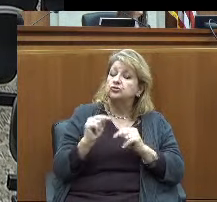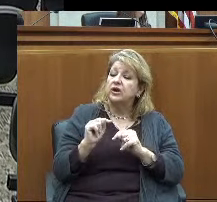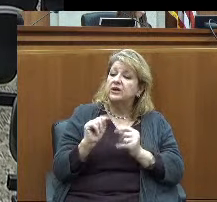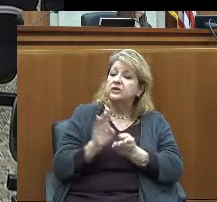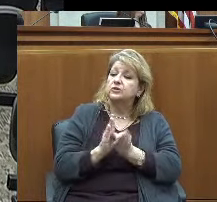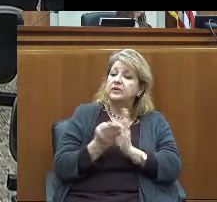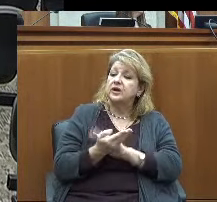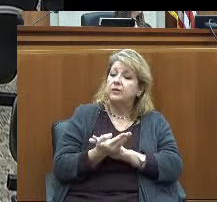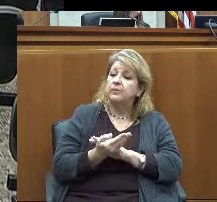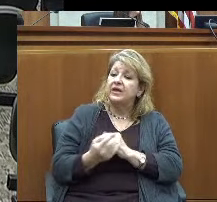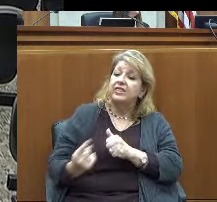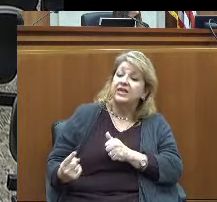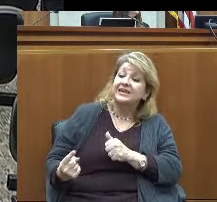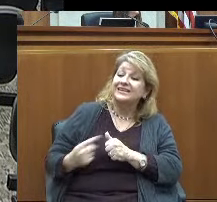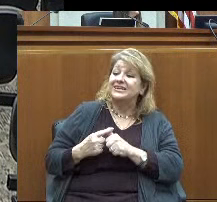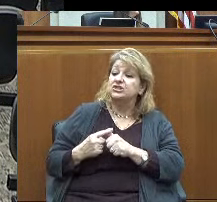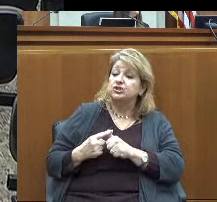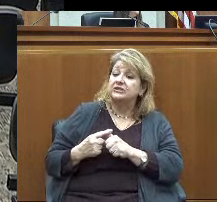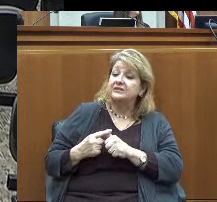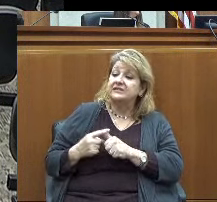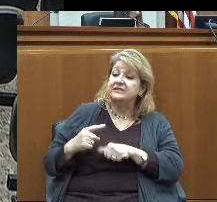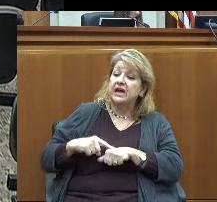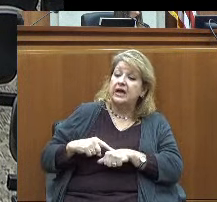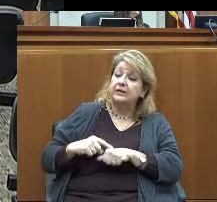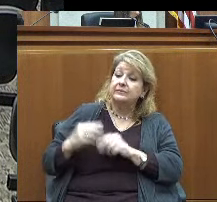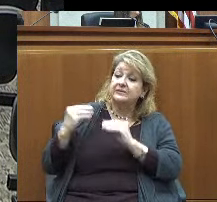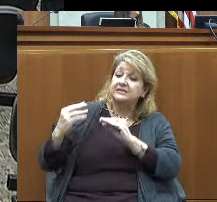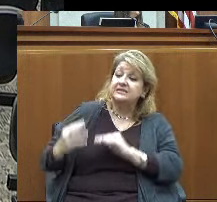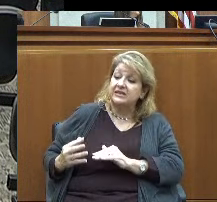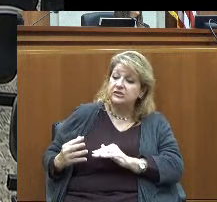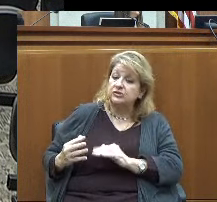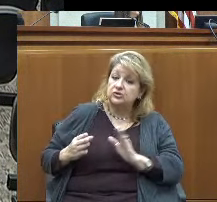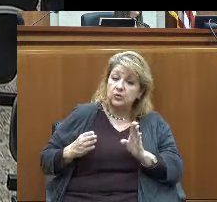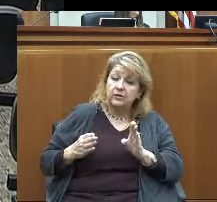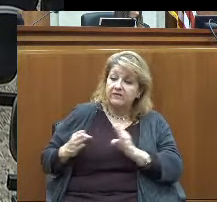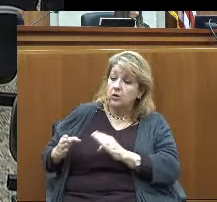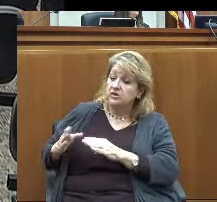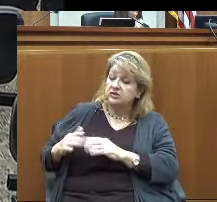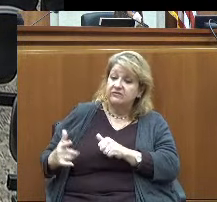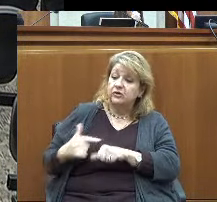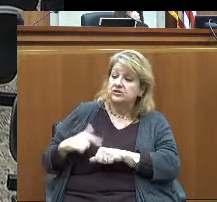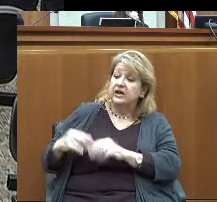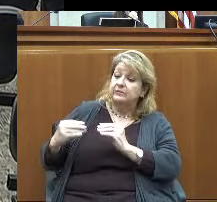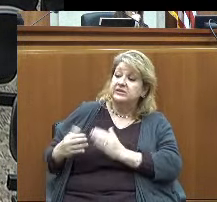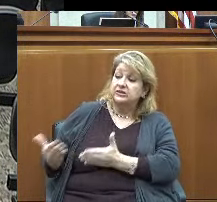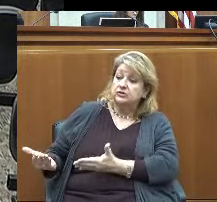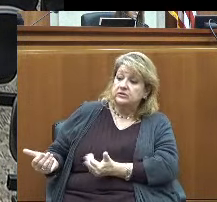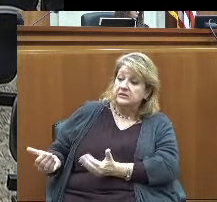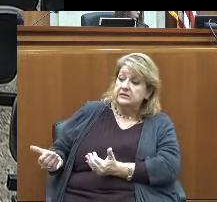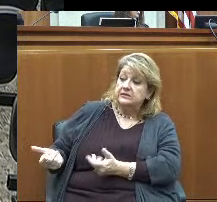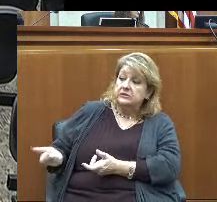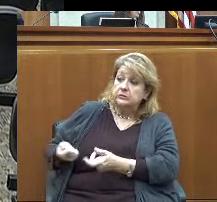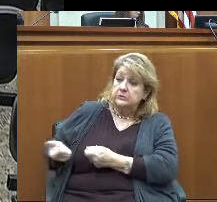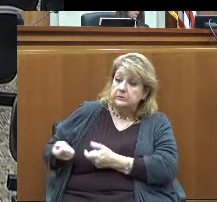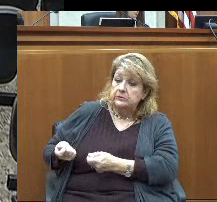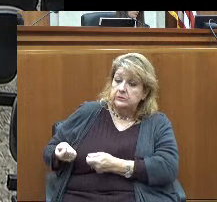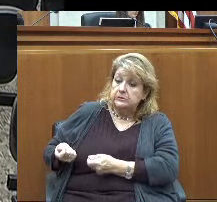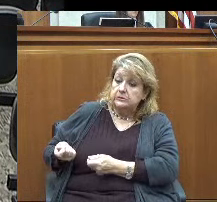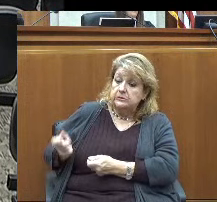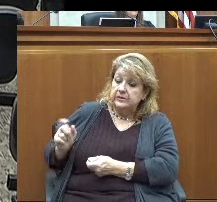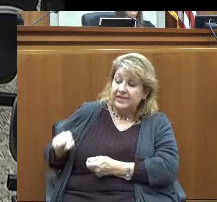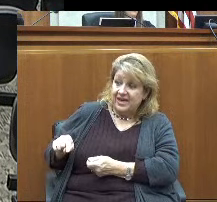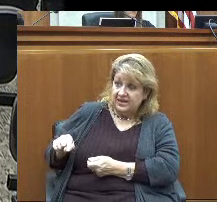become initial teachers. And so, like, even when I testified at Senate Ed